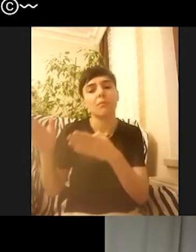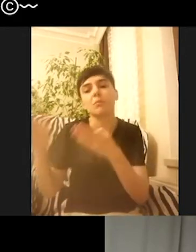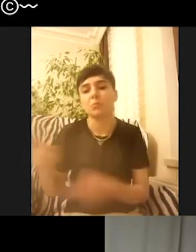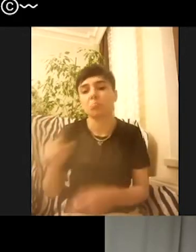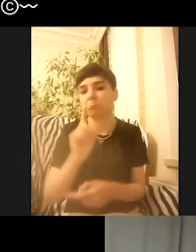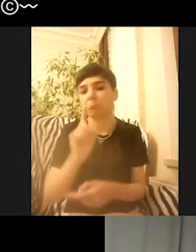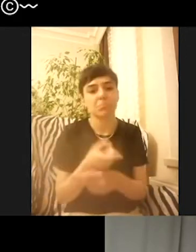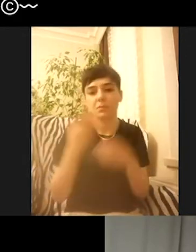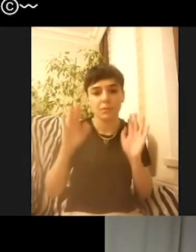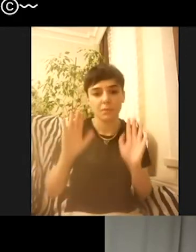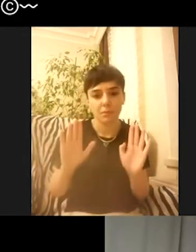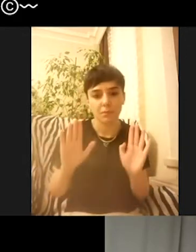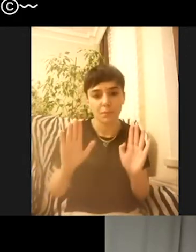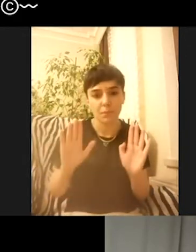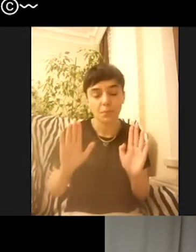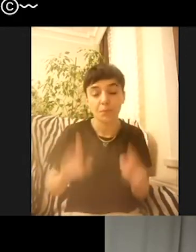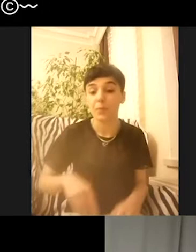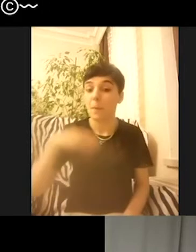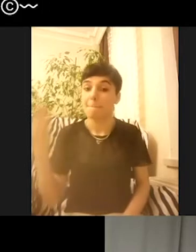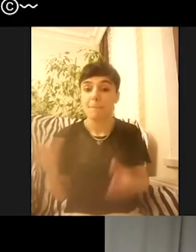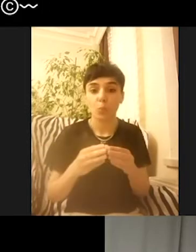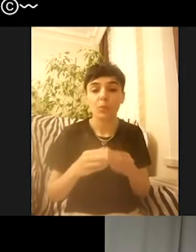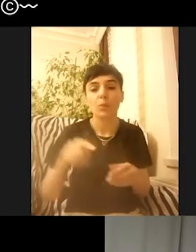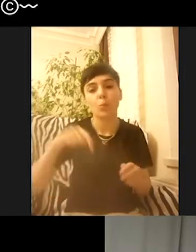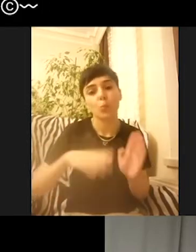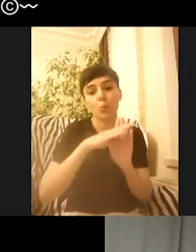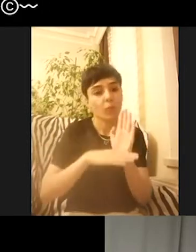they do it systematically, because we know this